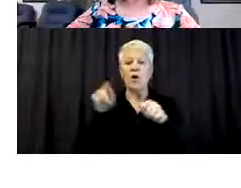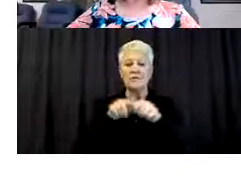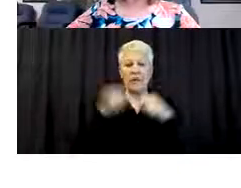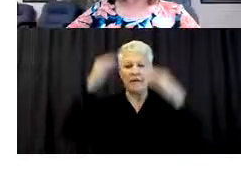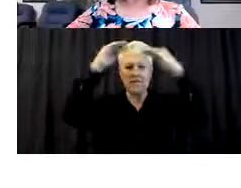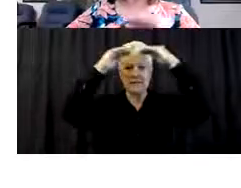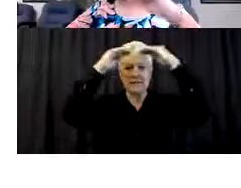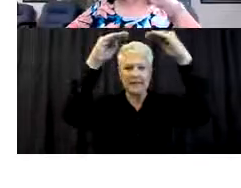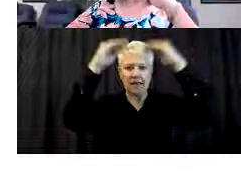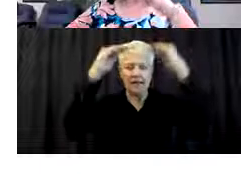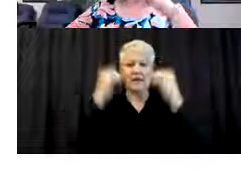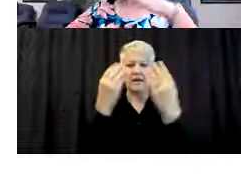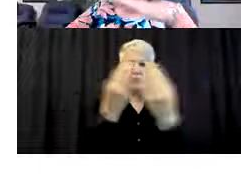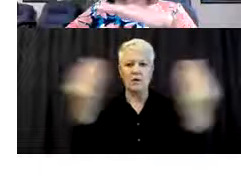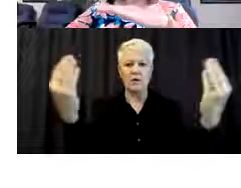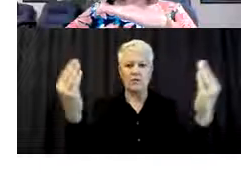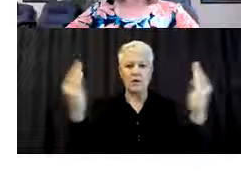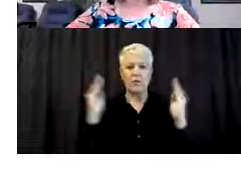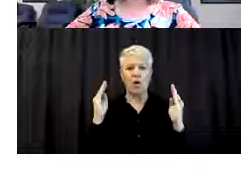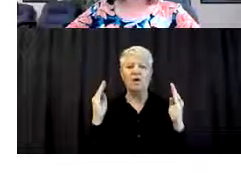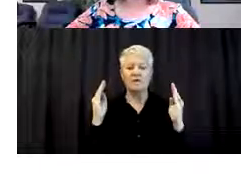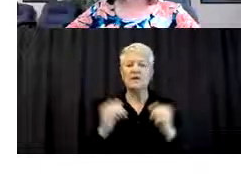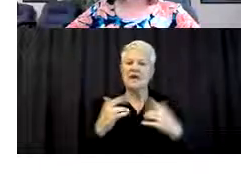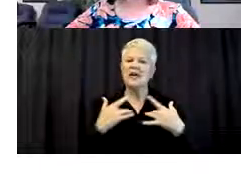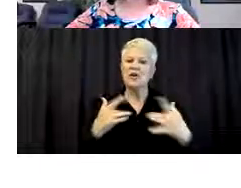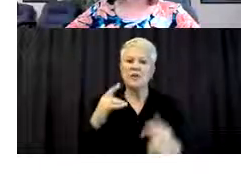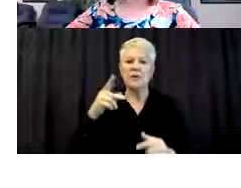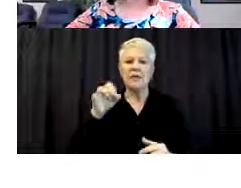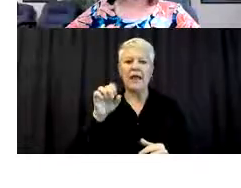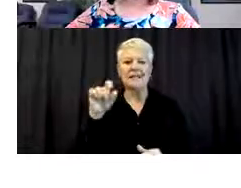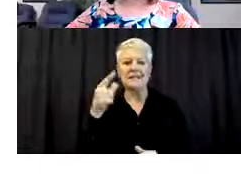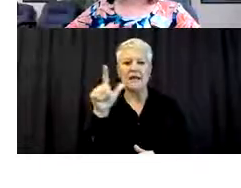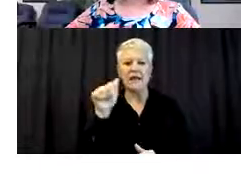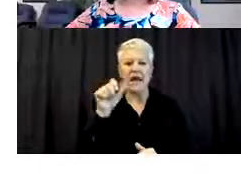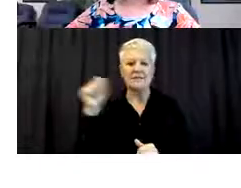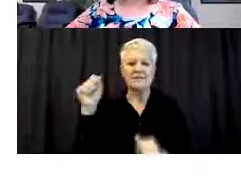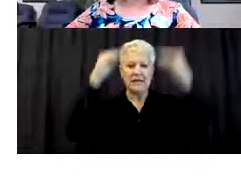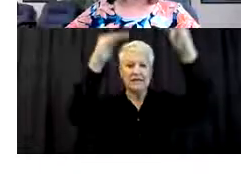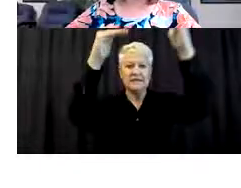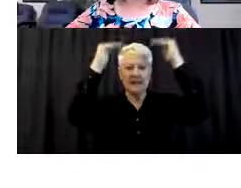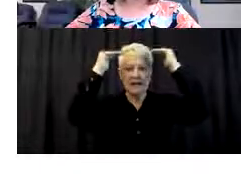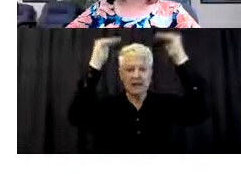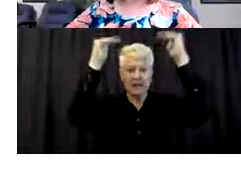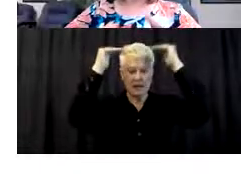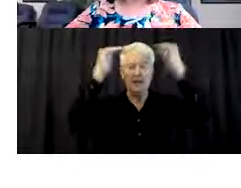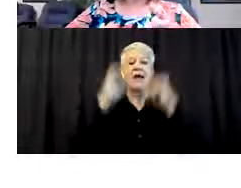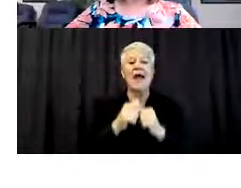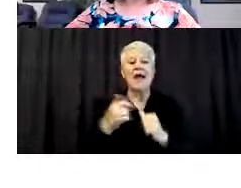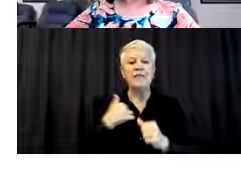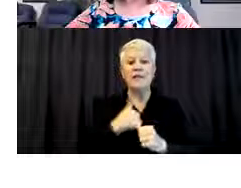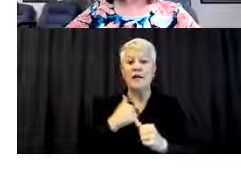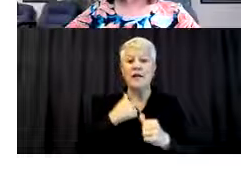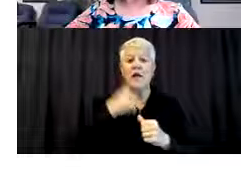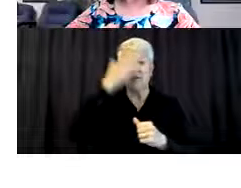has 3 walls. It has usually a plexiglass ceiling on top, and then an open front in